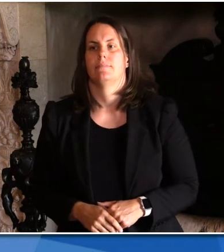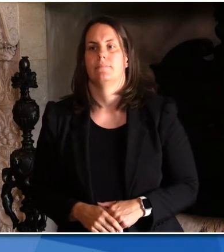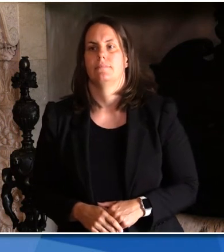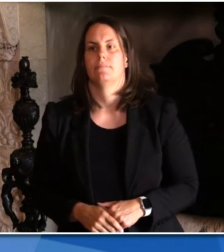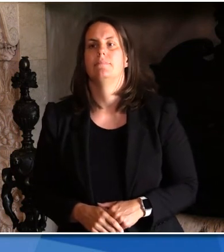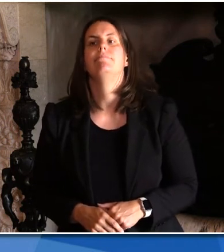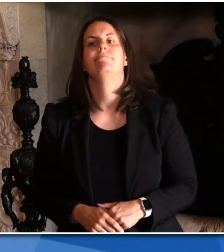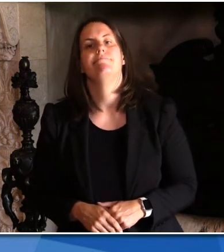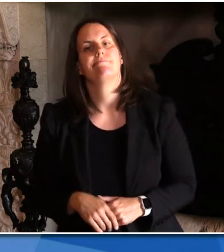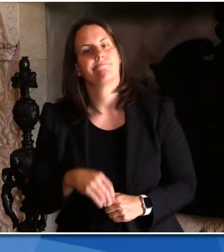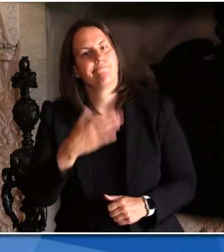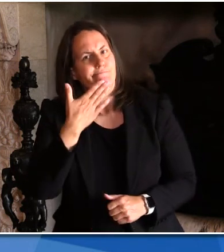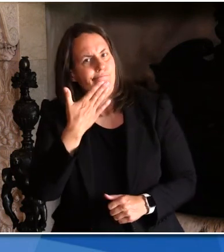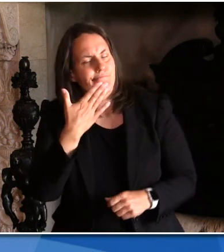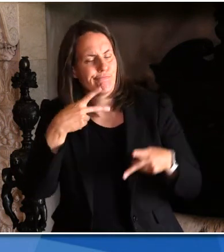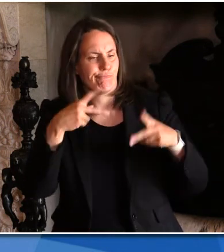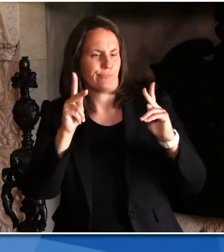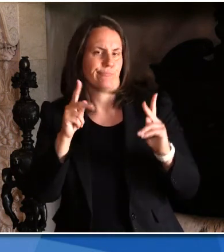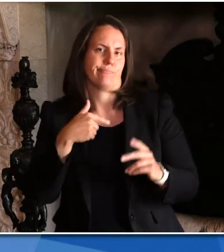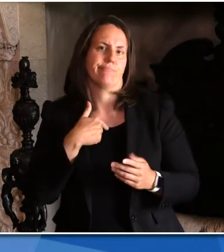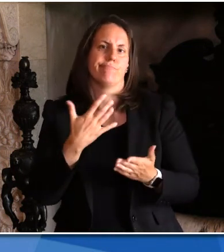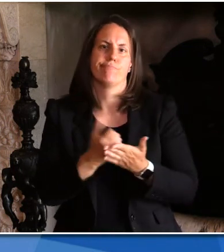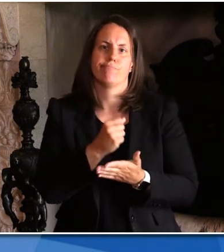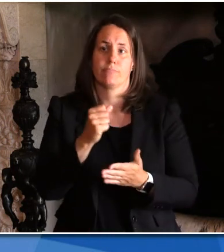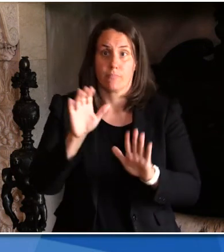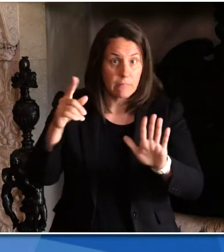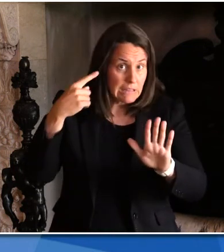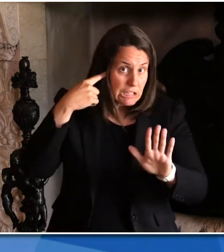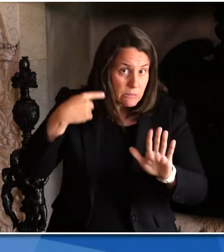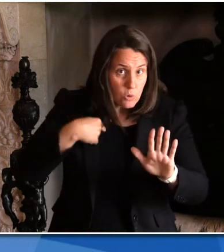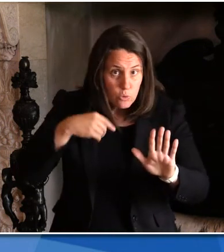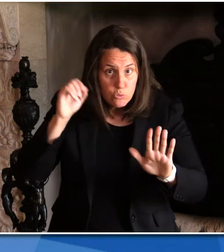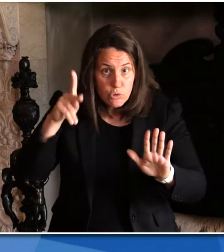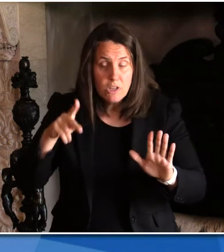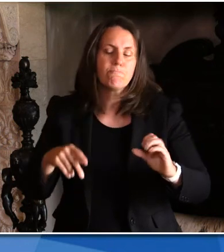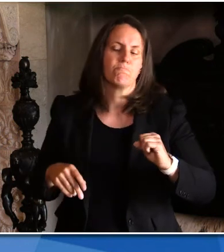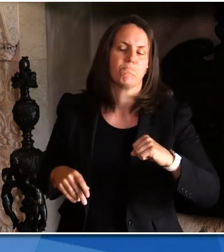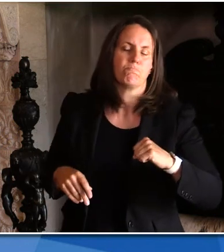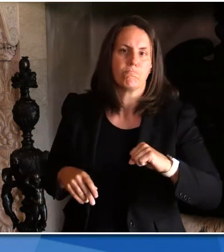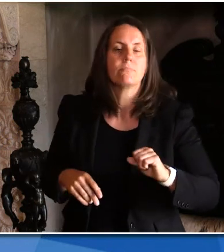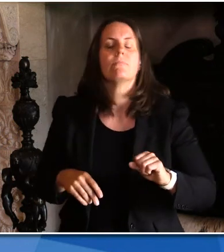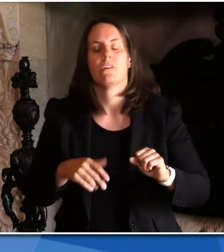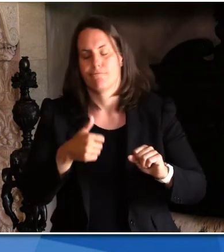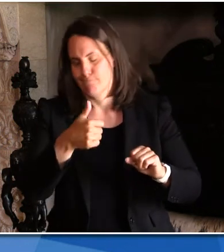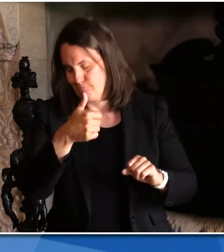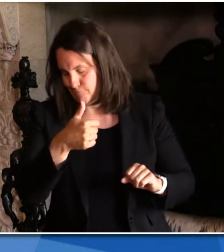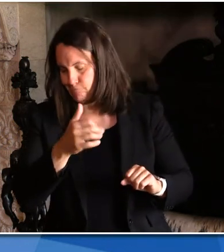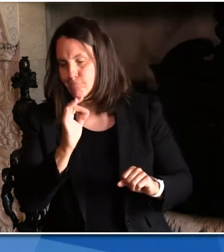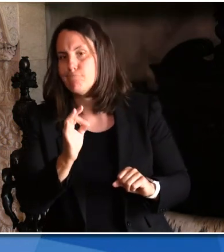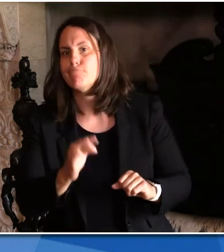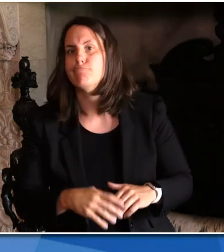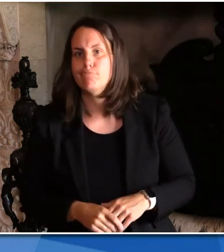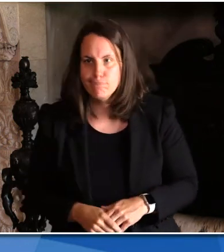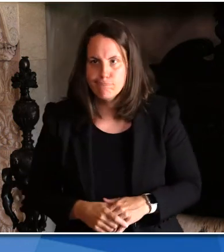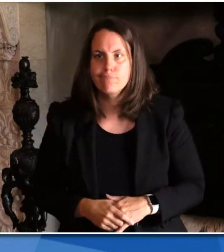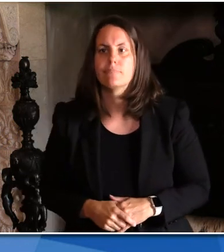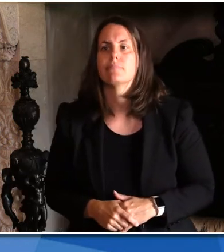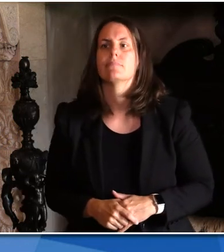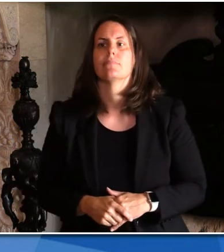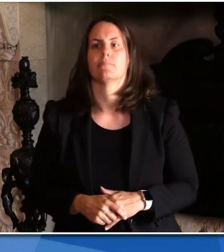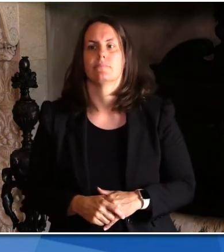Thank you very much. Can you hear me? Yes. Yep. Great. So the deadline for preliminary school